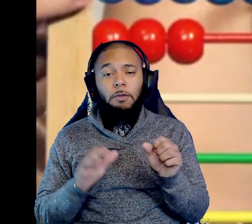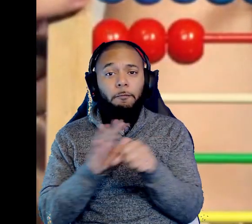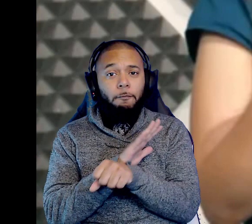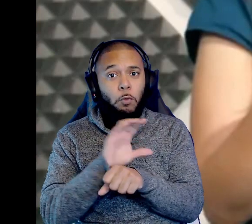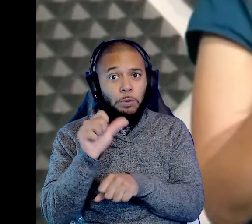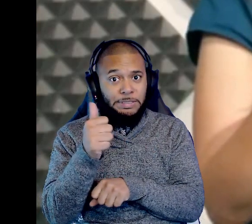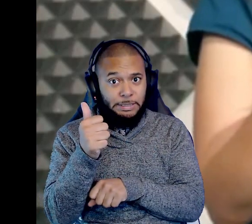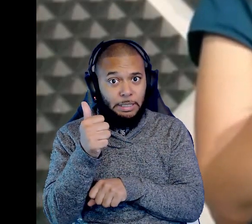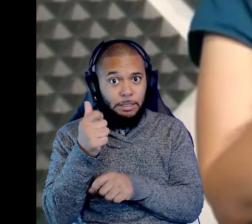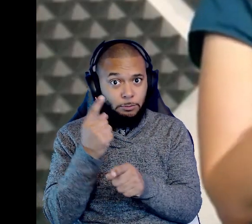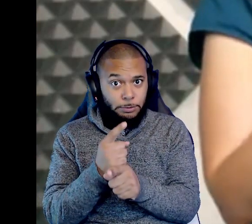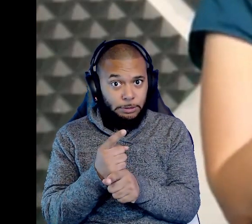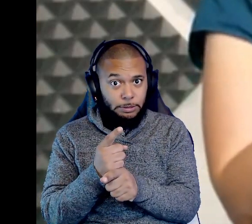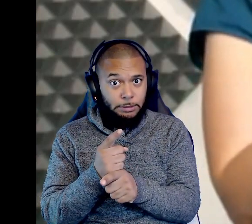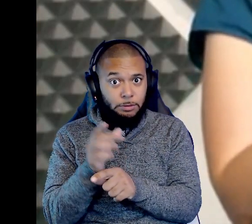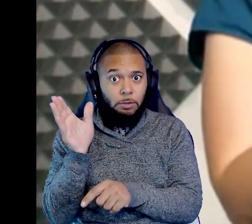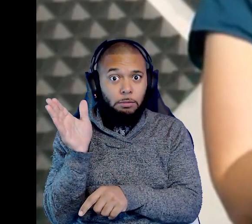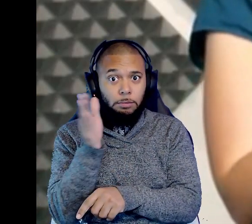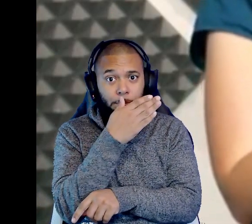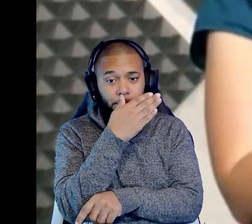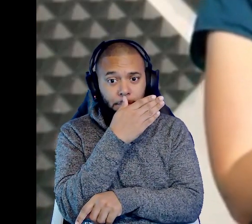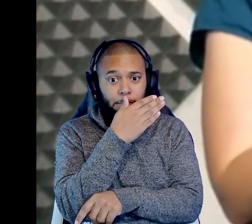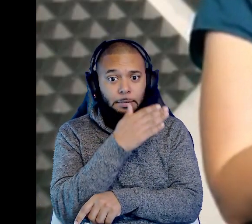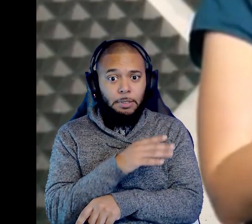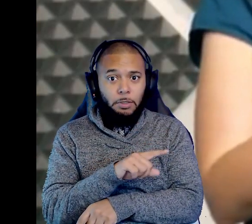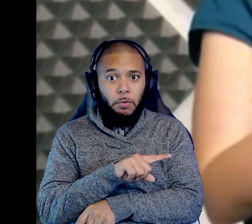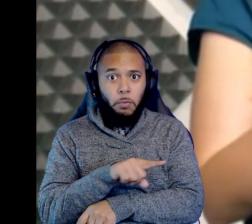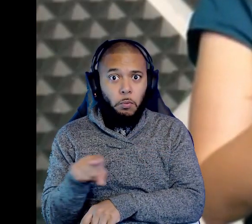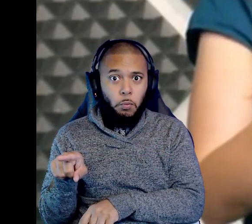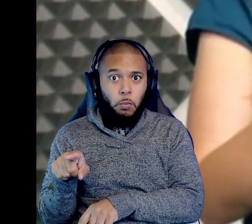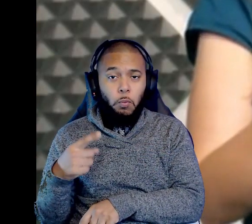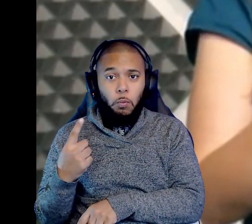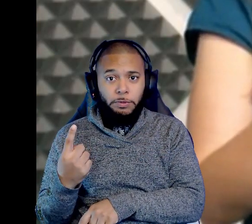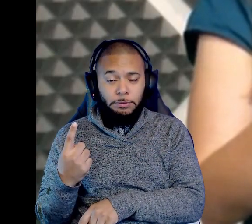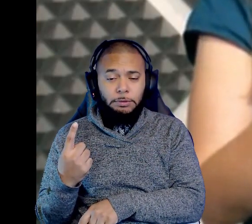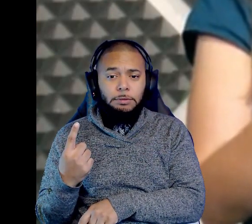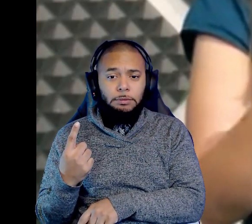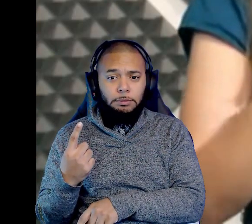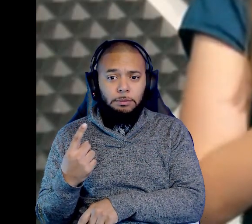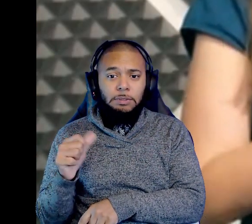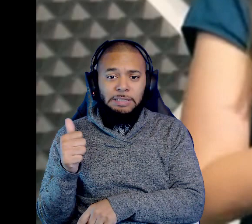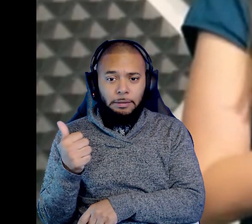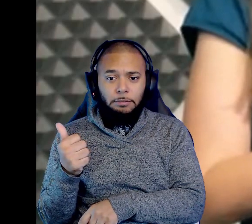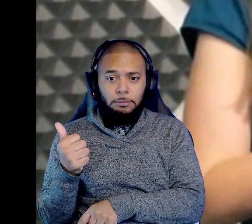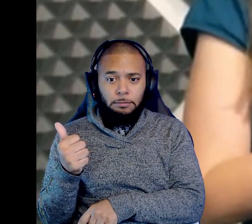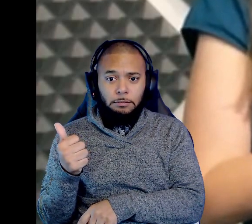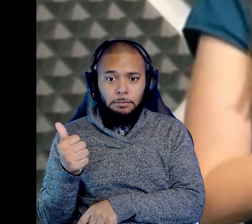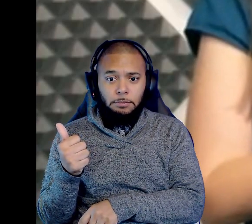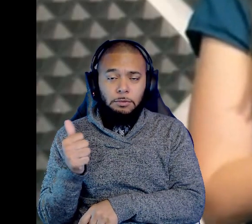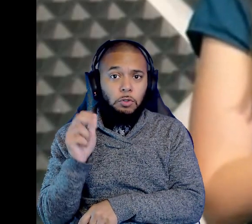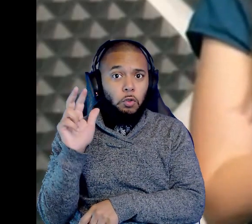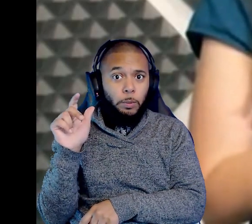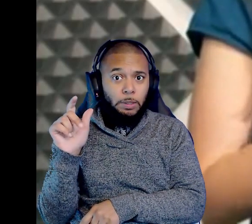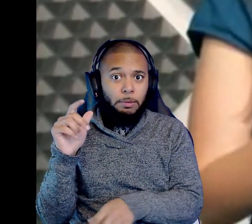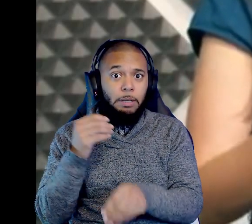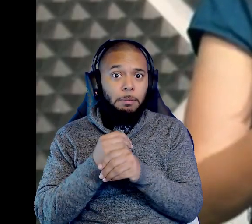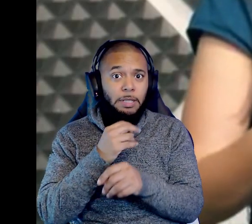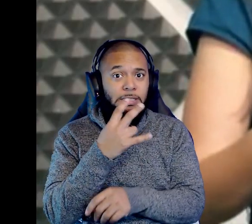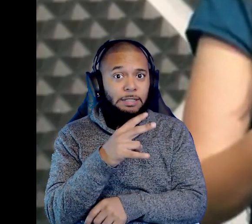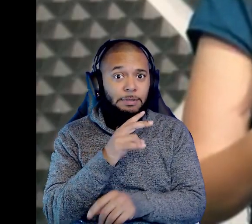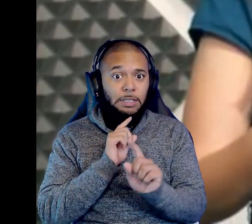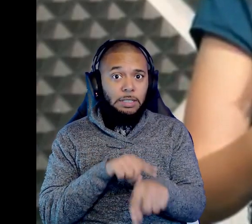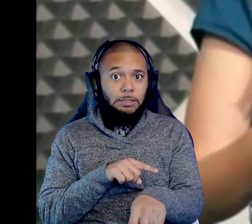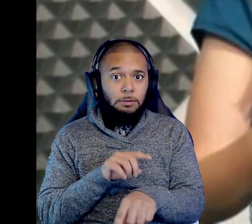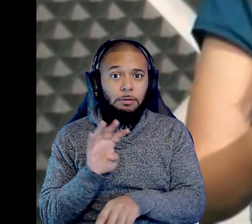completed my row of 10, so I slide these all back over, and in its place, slide over one more 10. So 23 plus 17 would